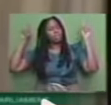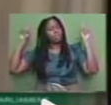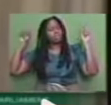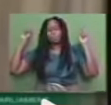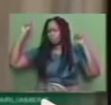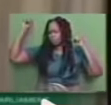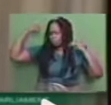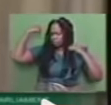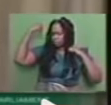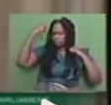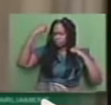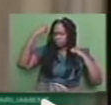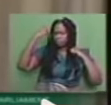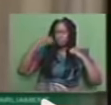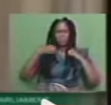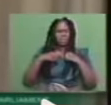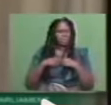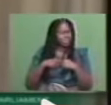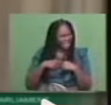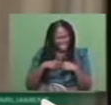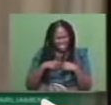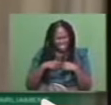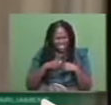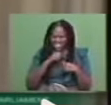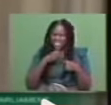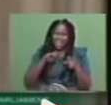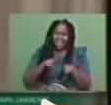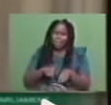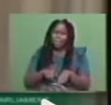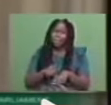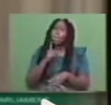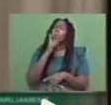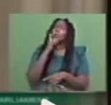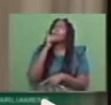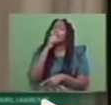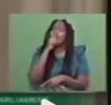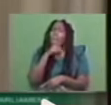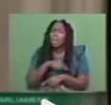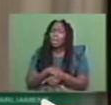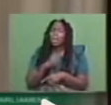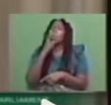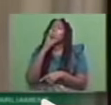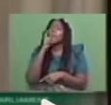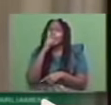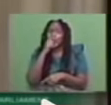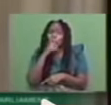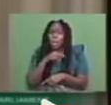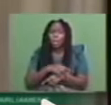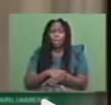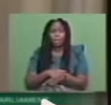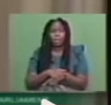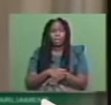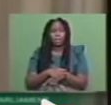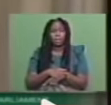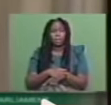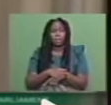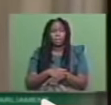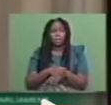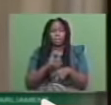been achieved? Who are we fooling? Whom are we fooling? If someone really doesn't take the time to read